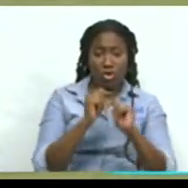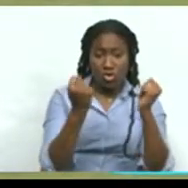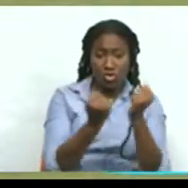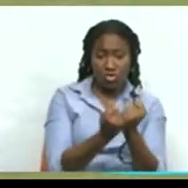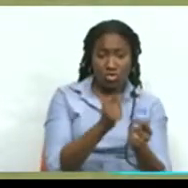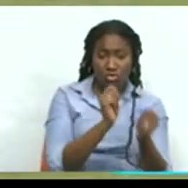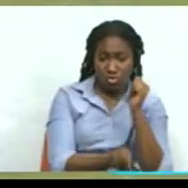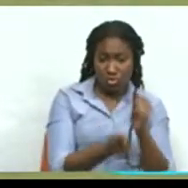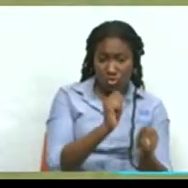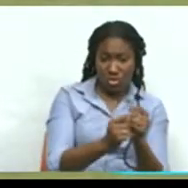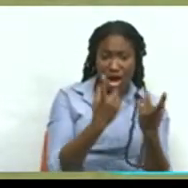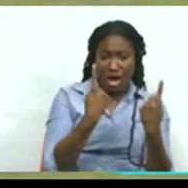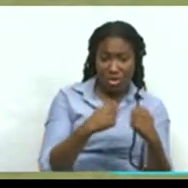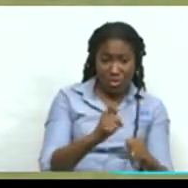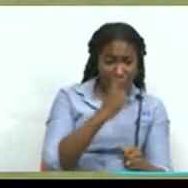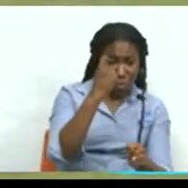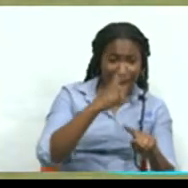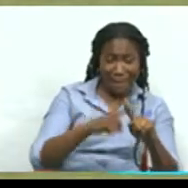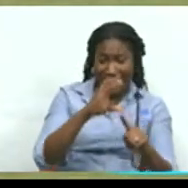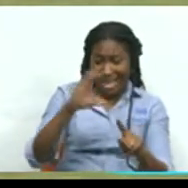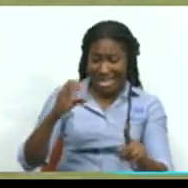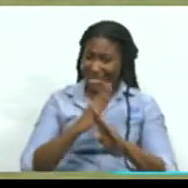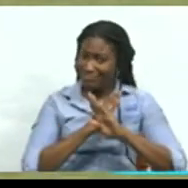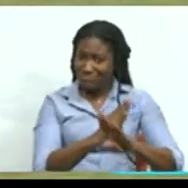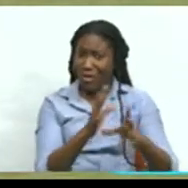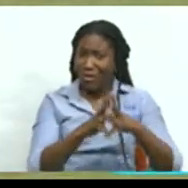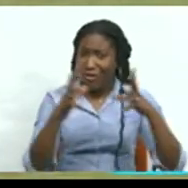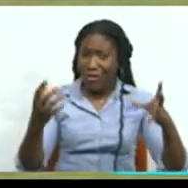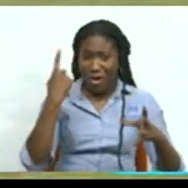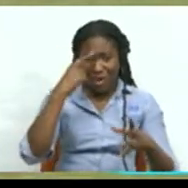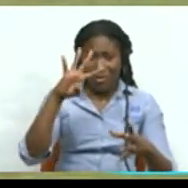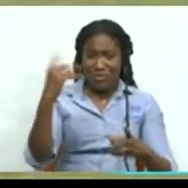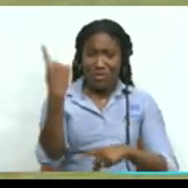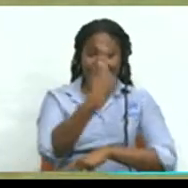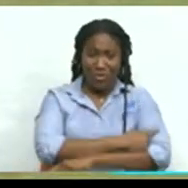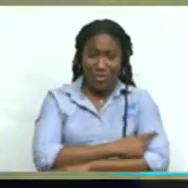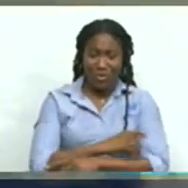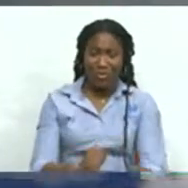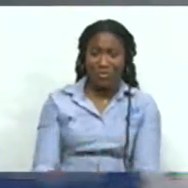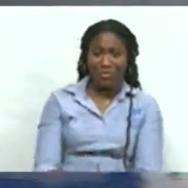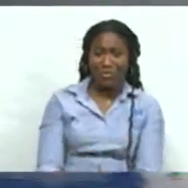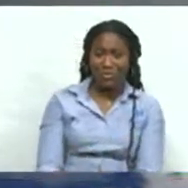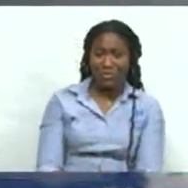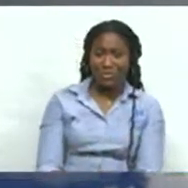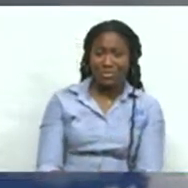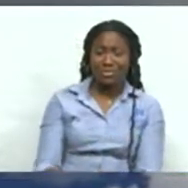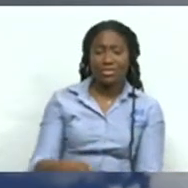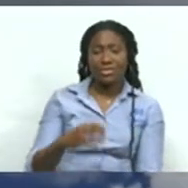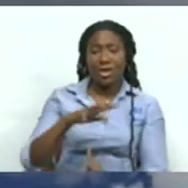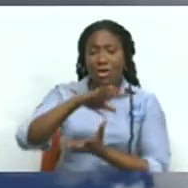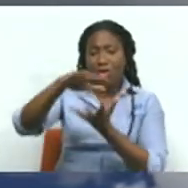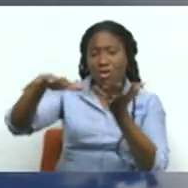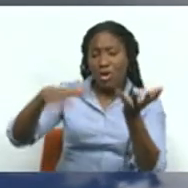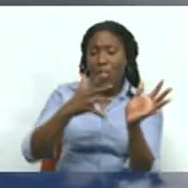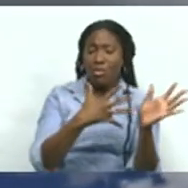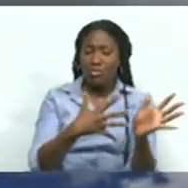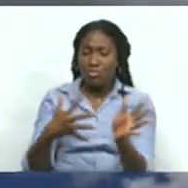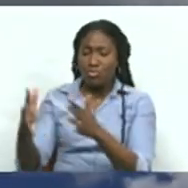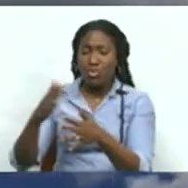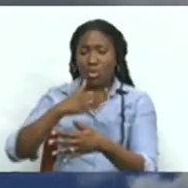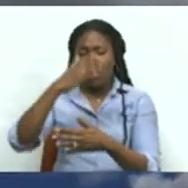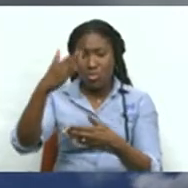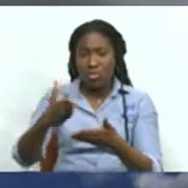CCC resists, heading into day four of their CWI Championship match. A variably cloudy and breezy weekend with some passing